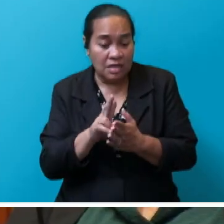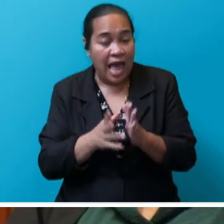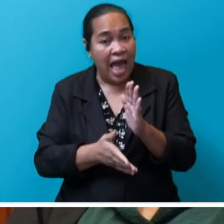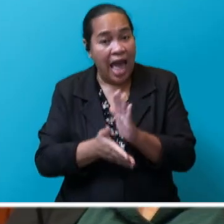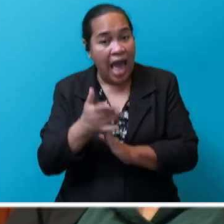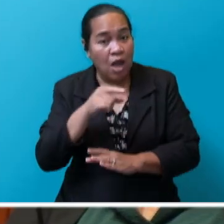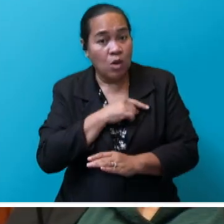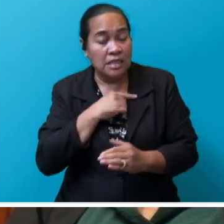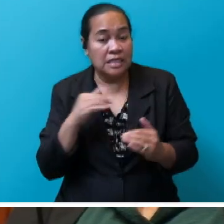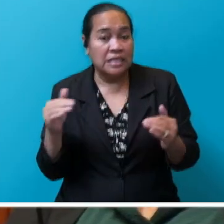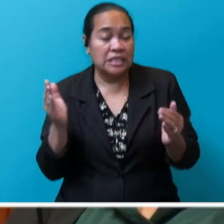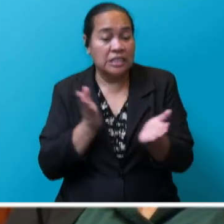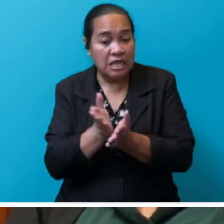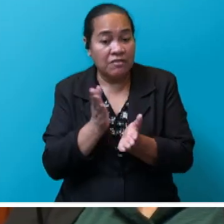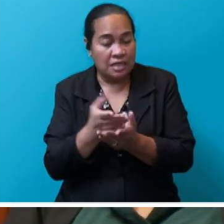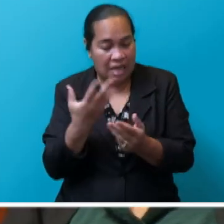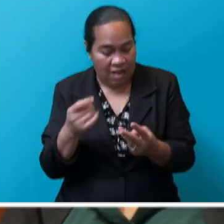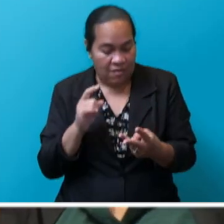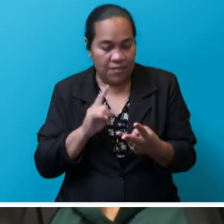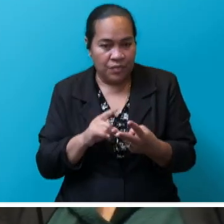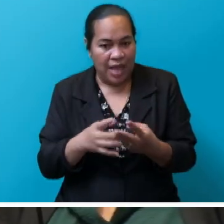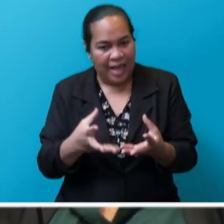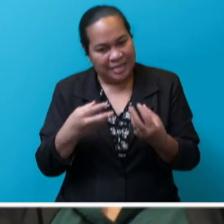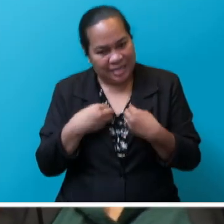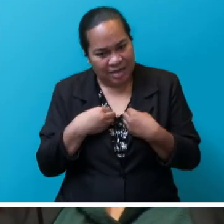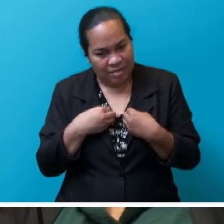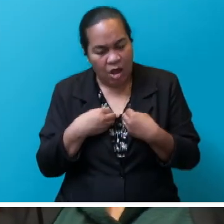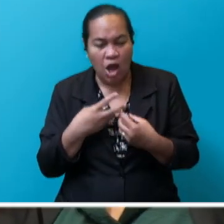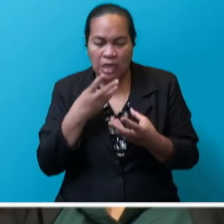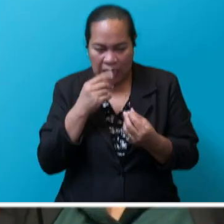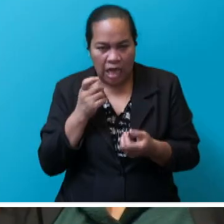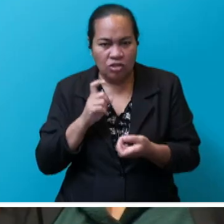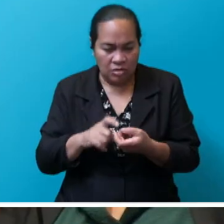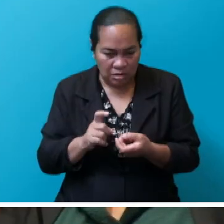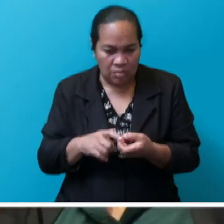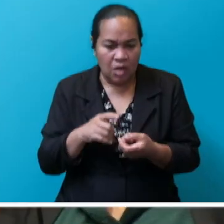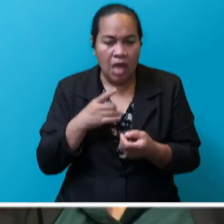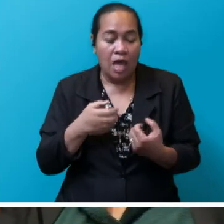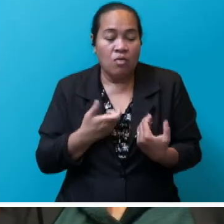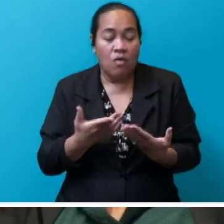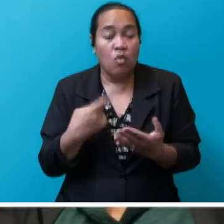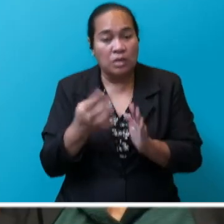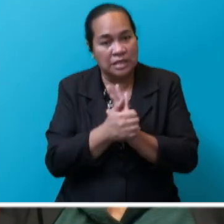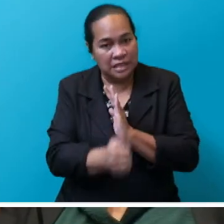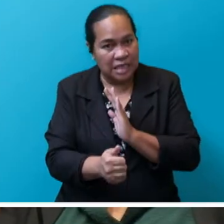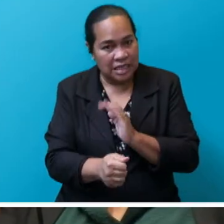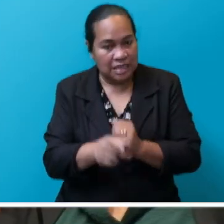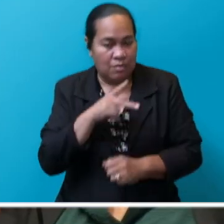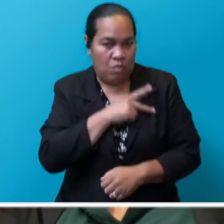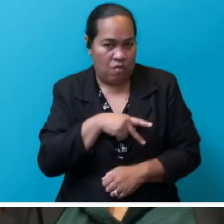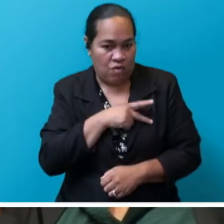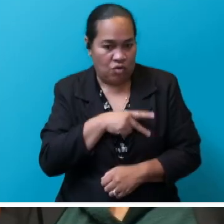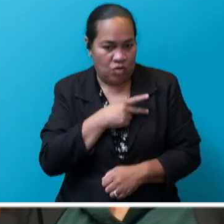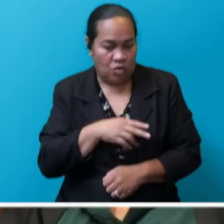services that are available, acceptable, affordable, and provided by skilled personnel at all health facilities.